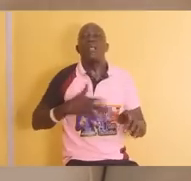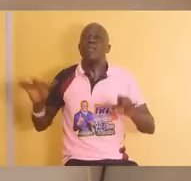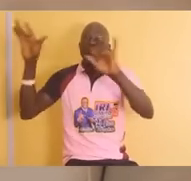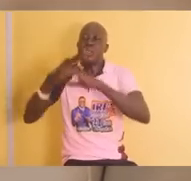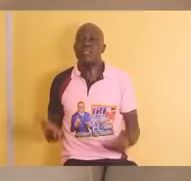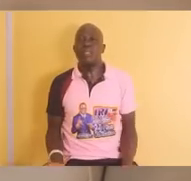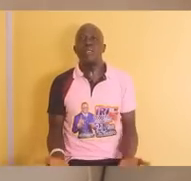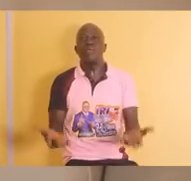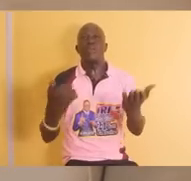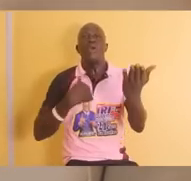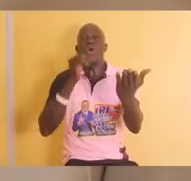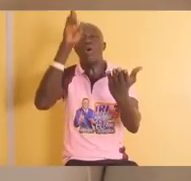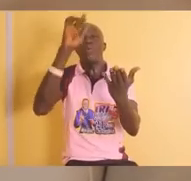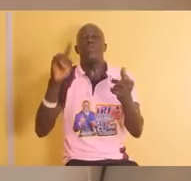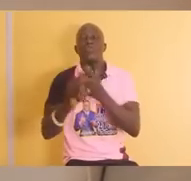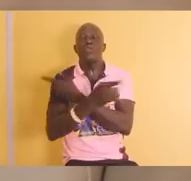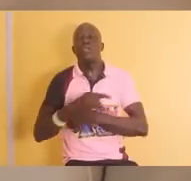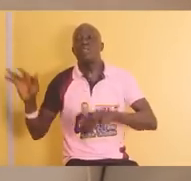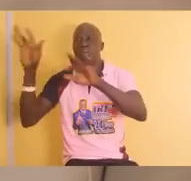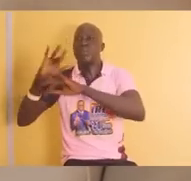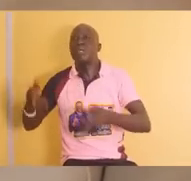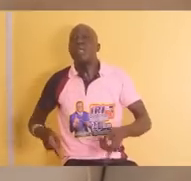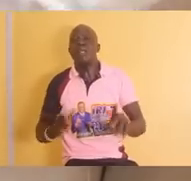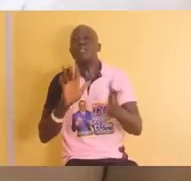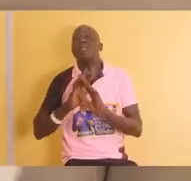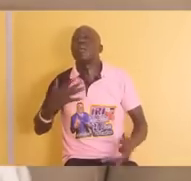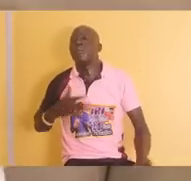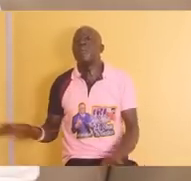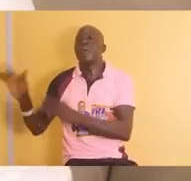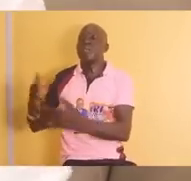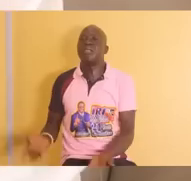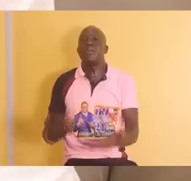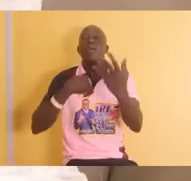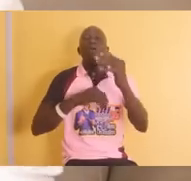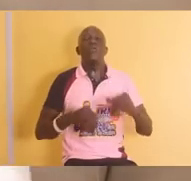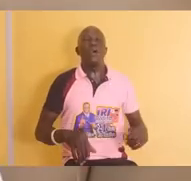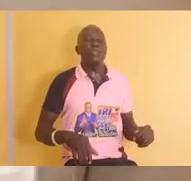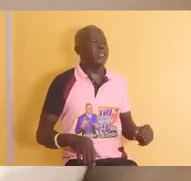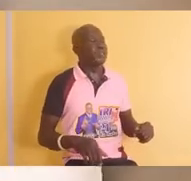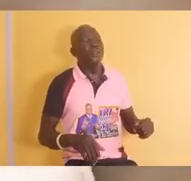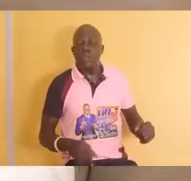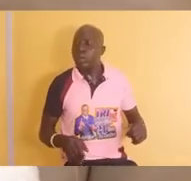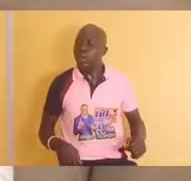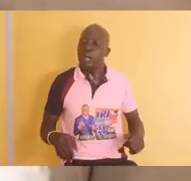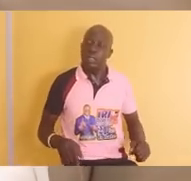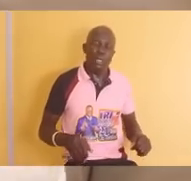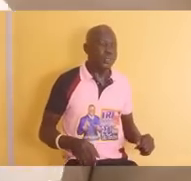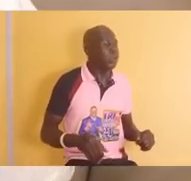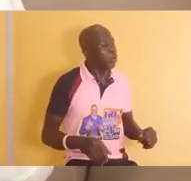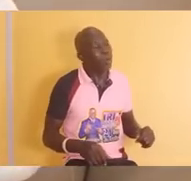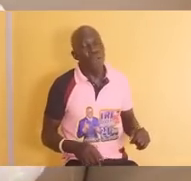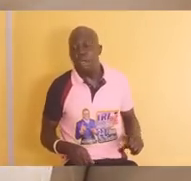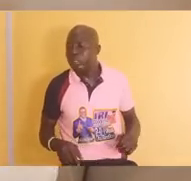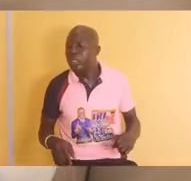bi de no ni ojo anu ya no gbaye bi de o ya dua o ba yes o ba